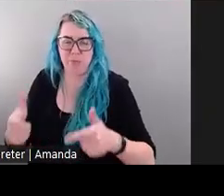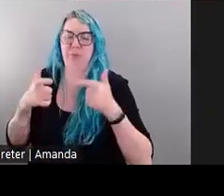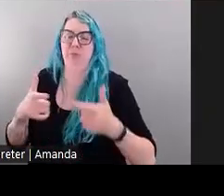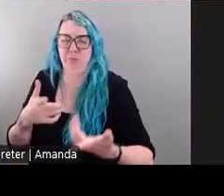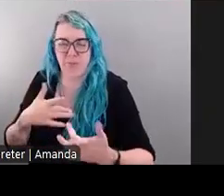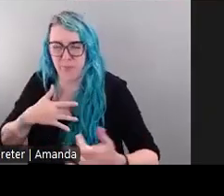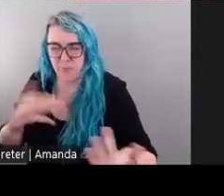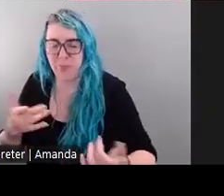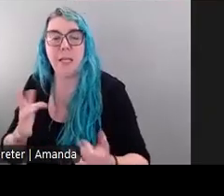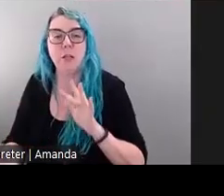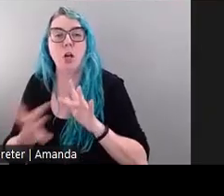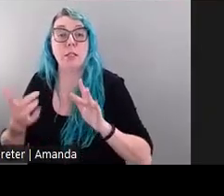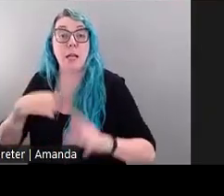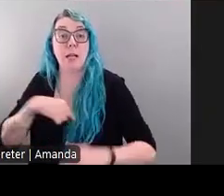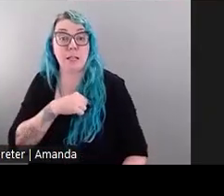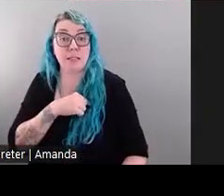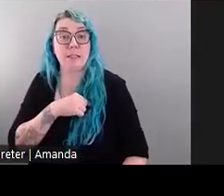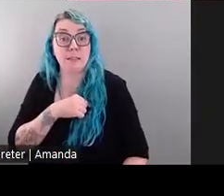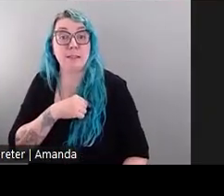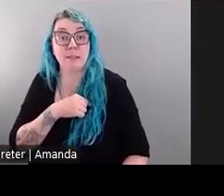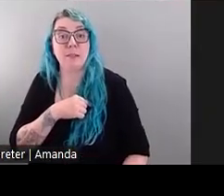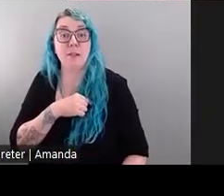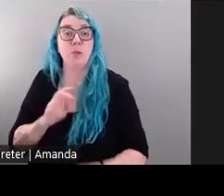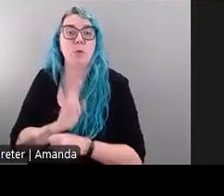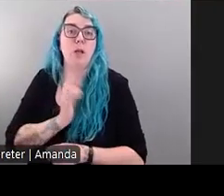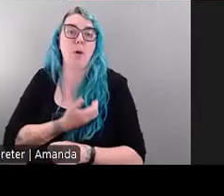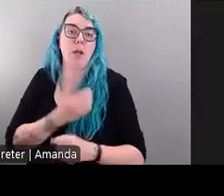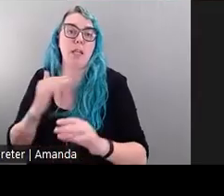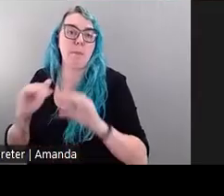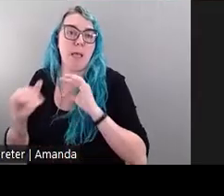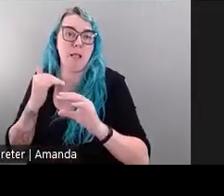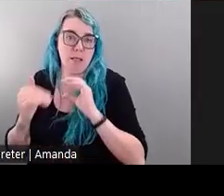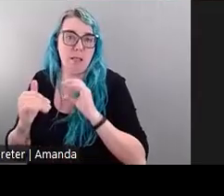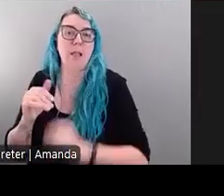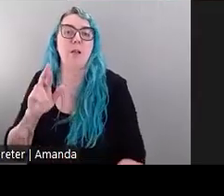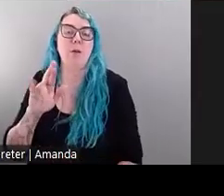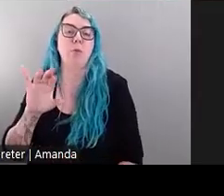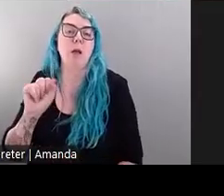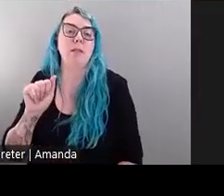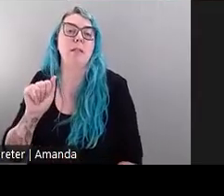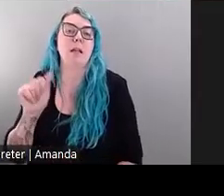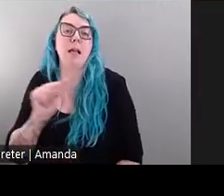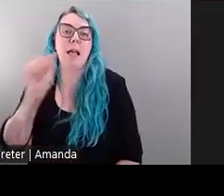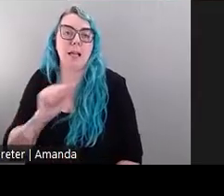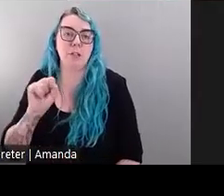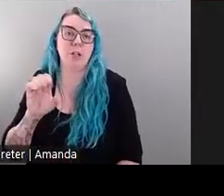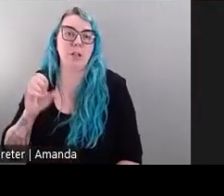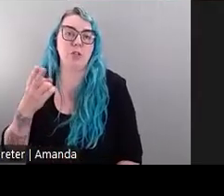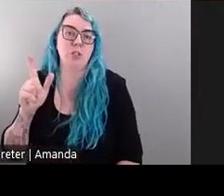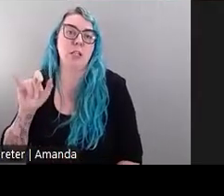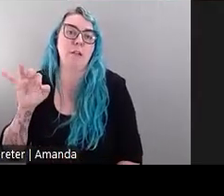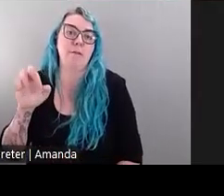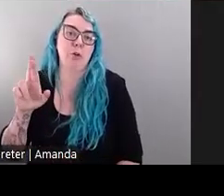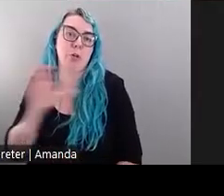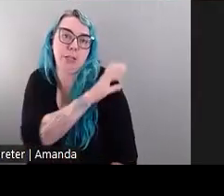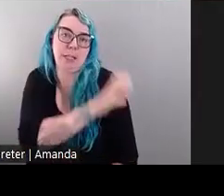at risa@schliferclinic.com and we'll do our best to resolve that. Again, a reminder to please use your organization's email